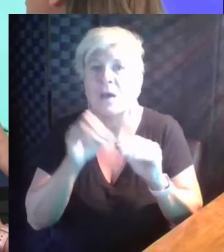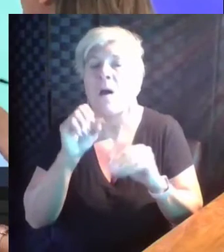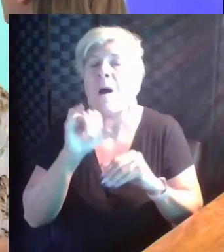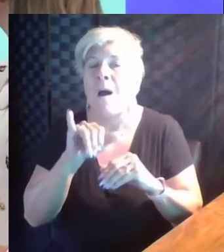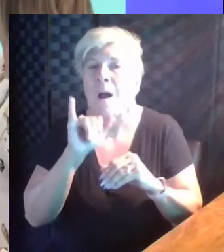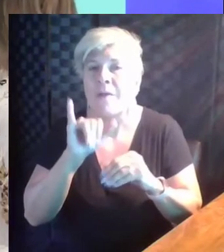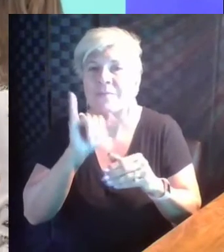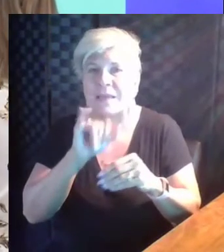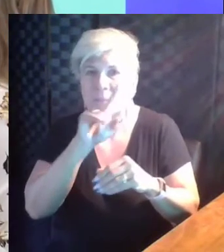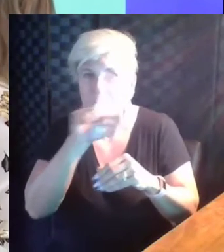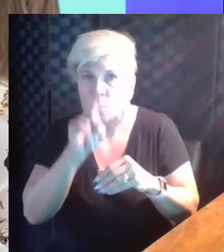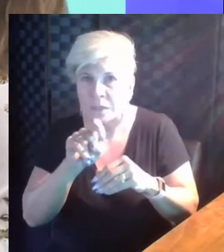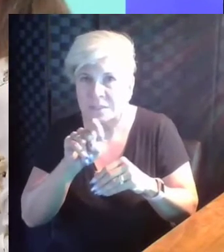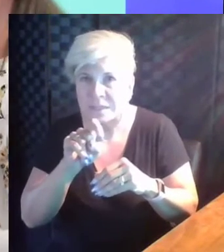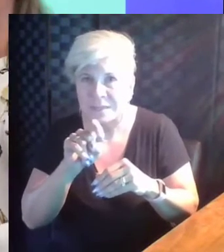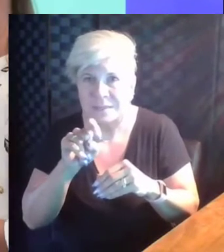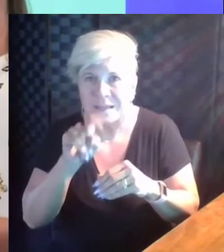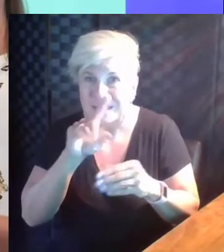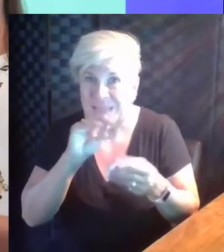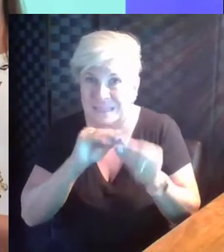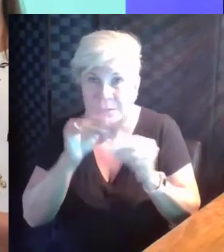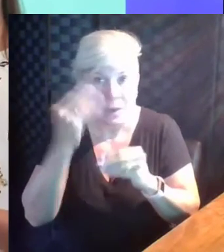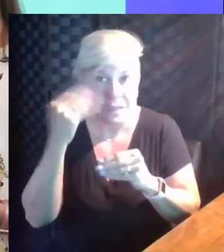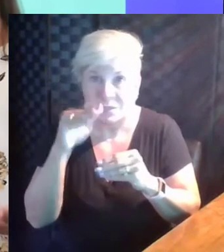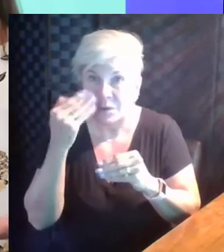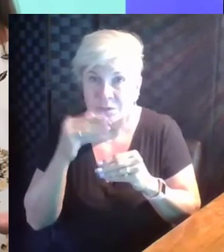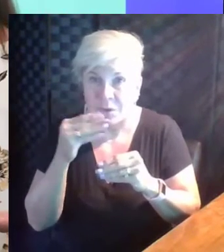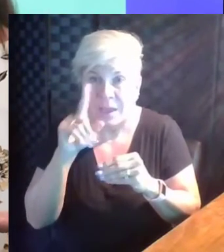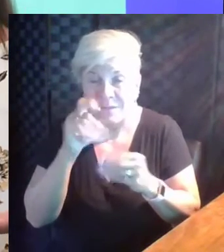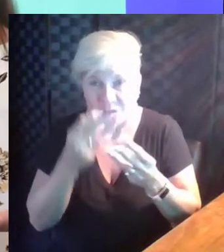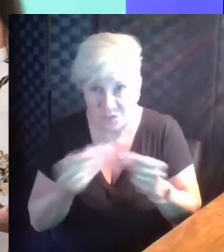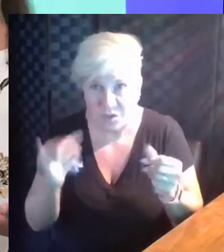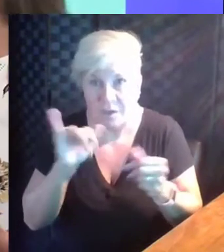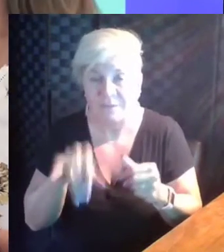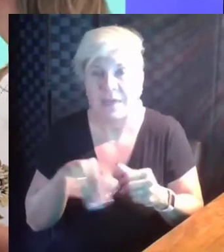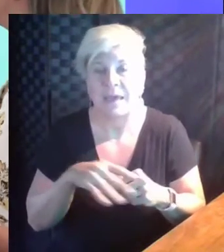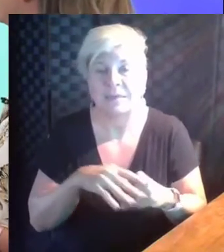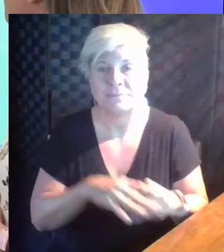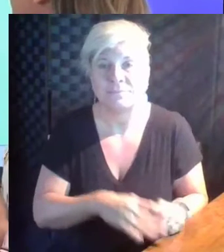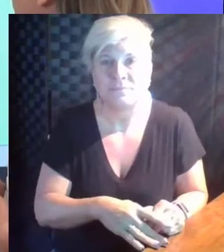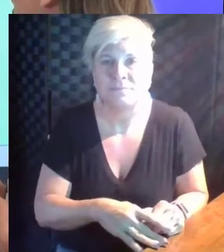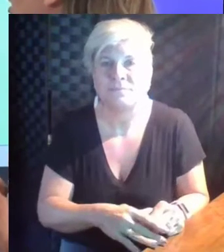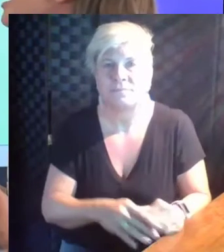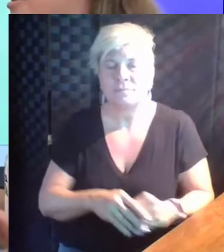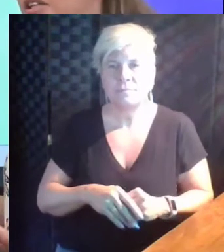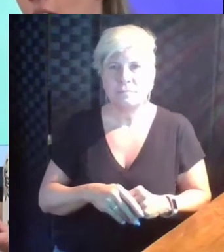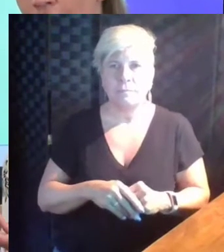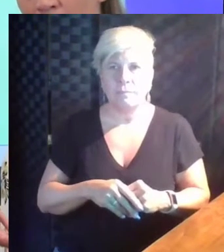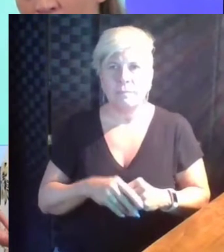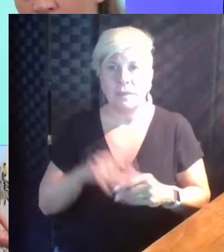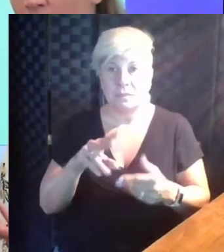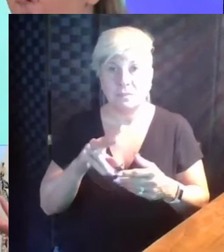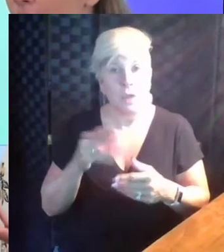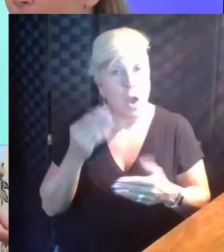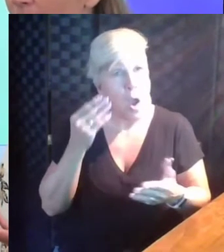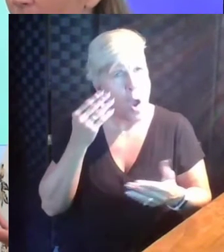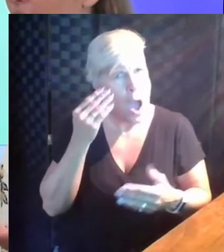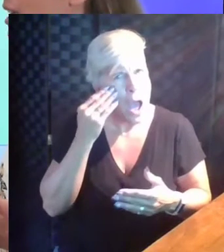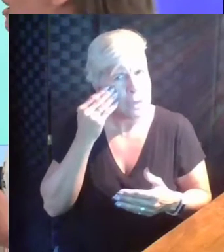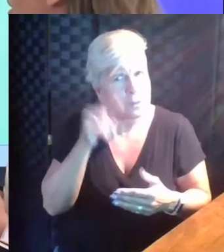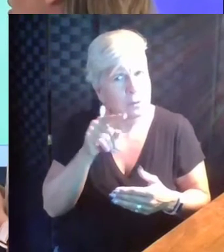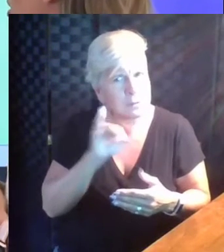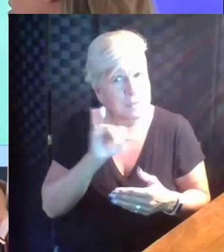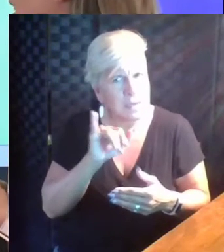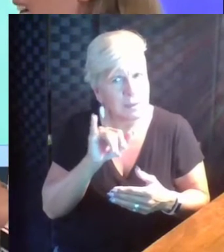Yeah, that's my question mark. That's the number I don't know. I have to solve that. It looks a little familiar. It looks a little